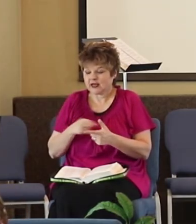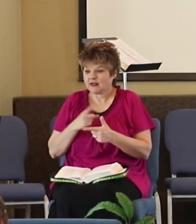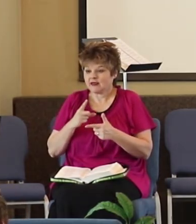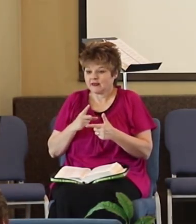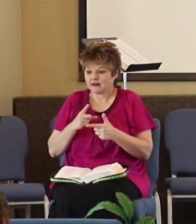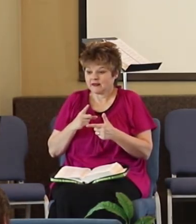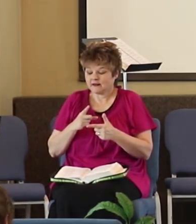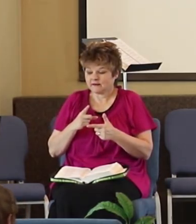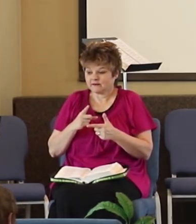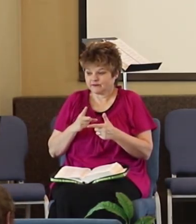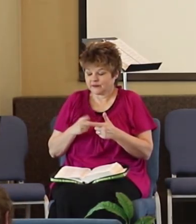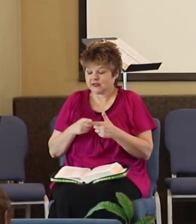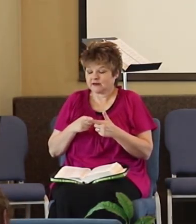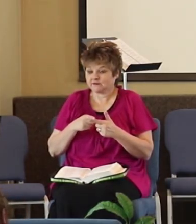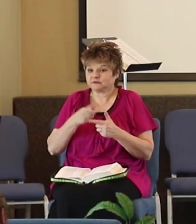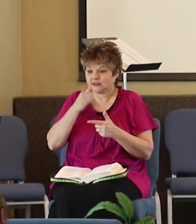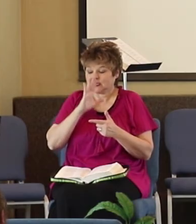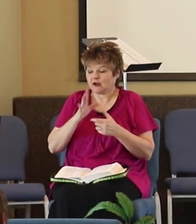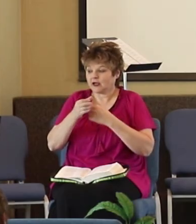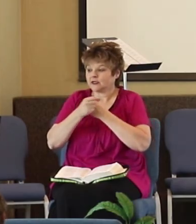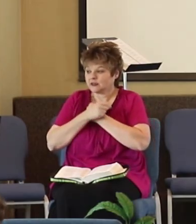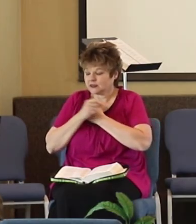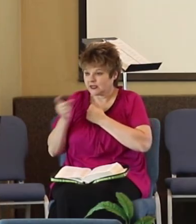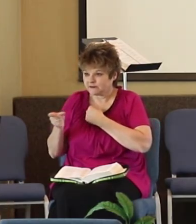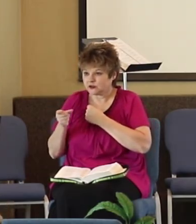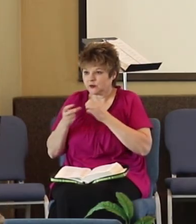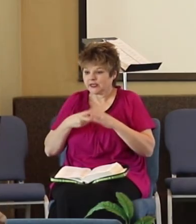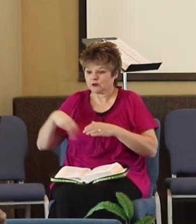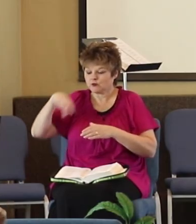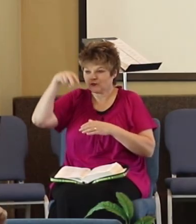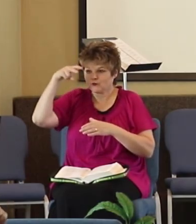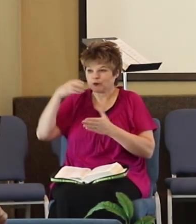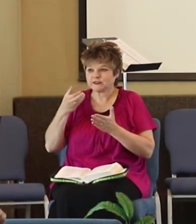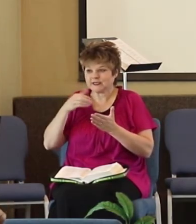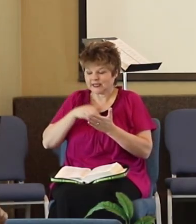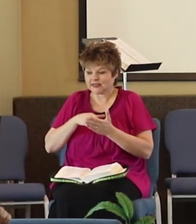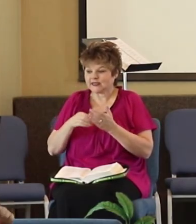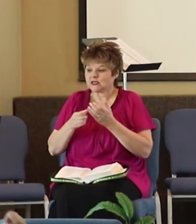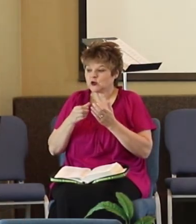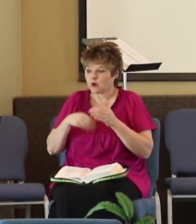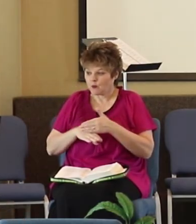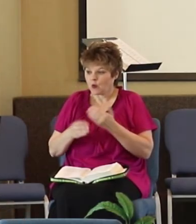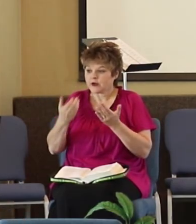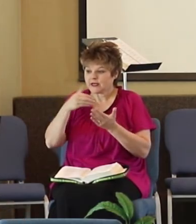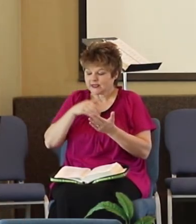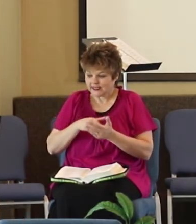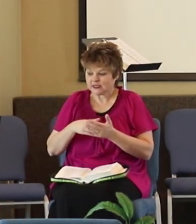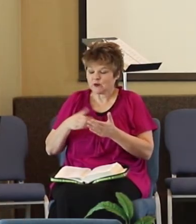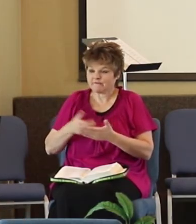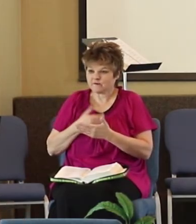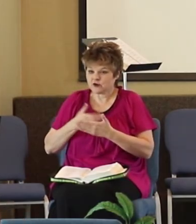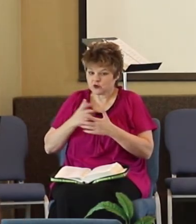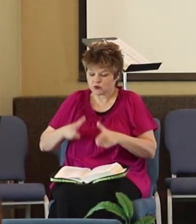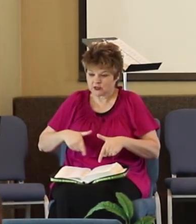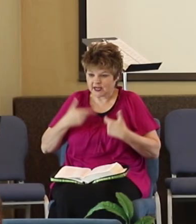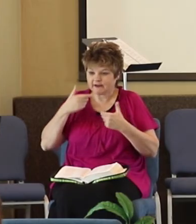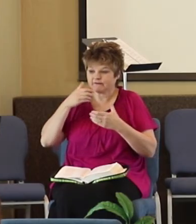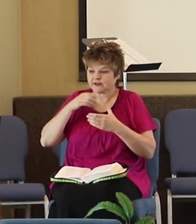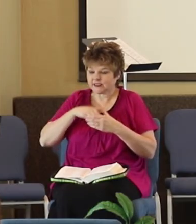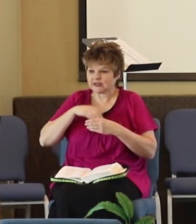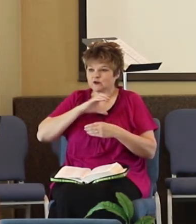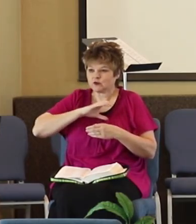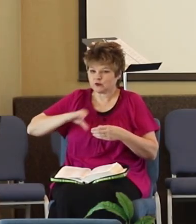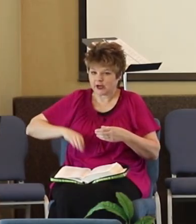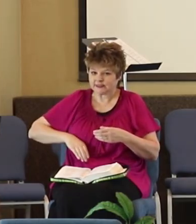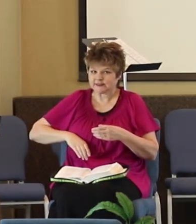and that he loves you, and that he rose again, and that he defeated death, he defeated Satan, then you are born again, you have new life in Christ, and he